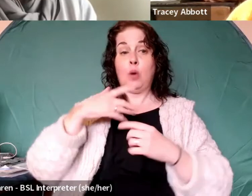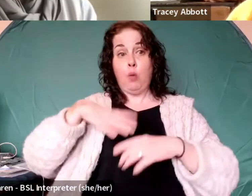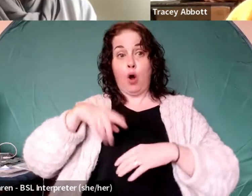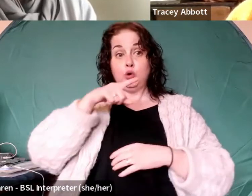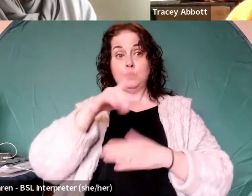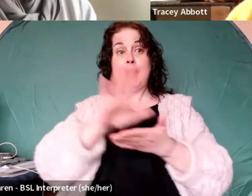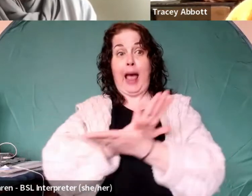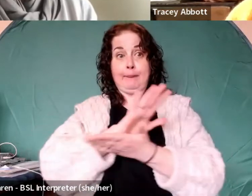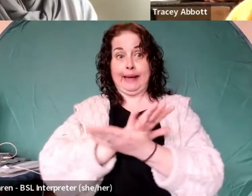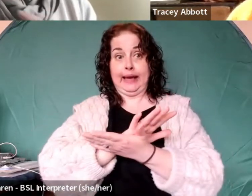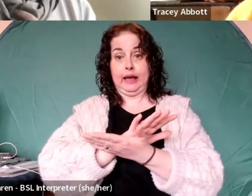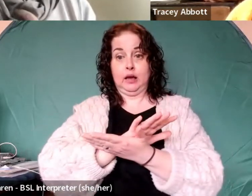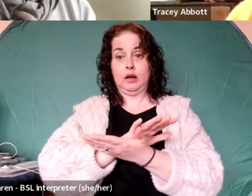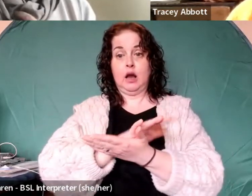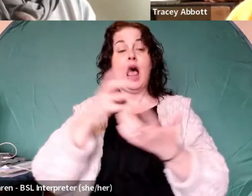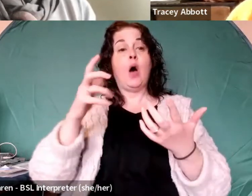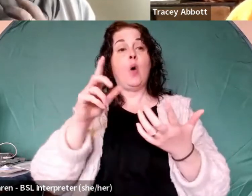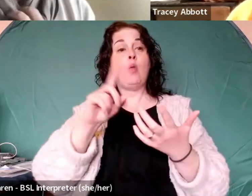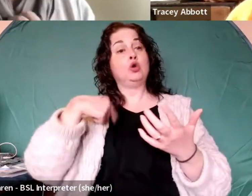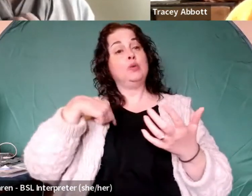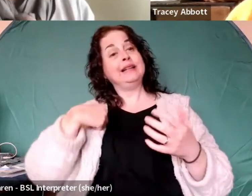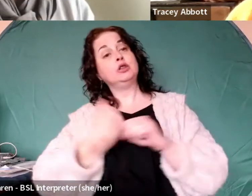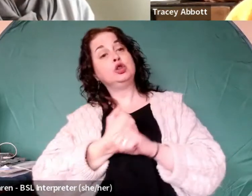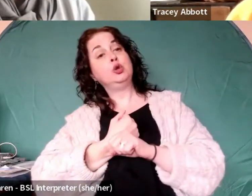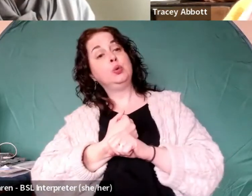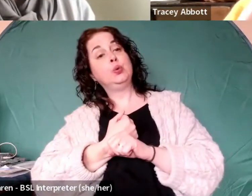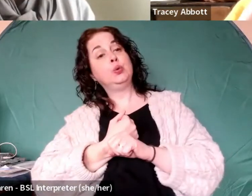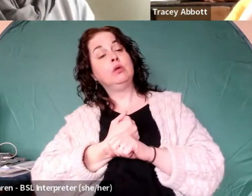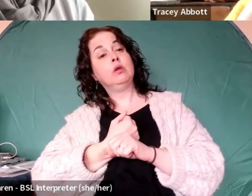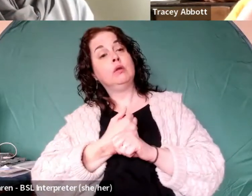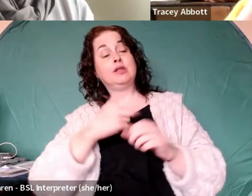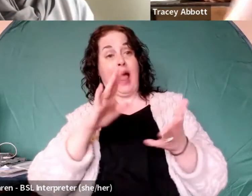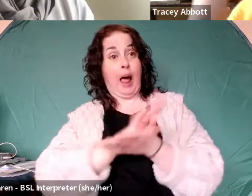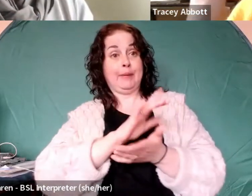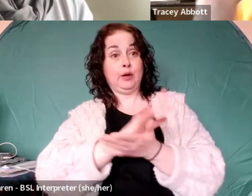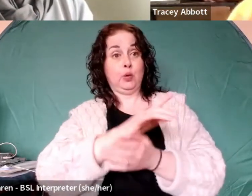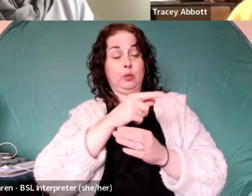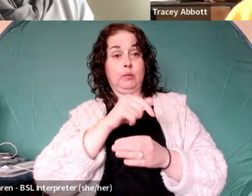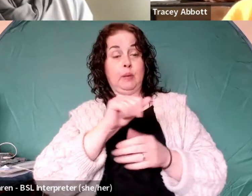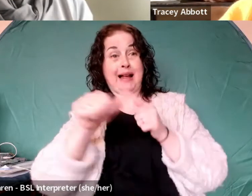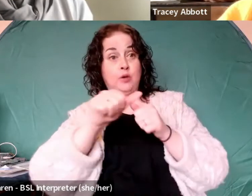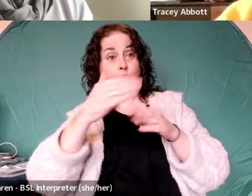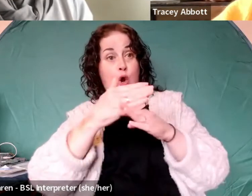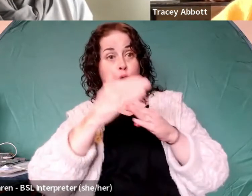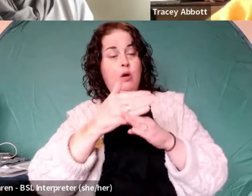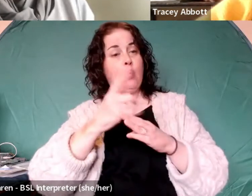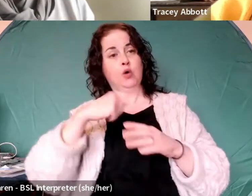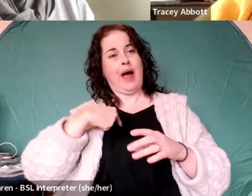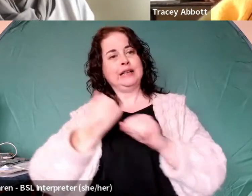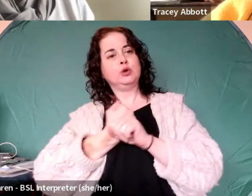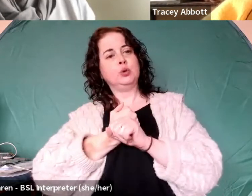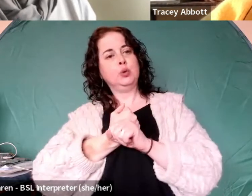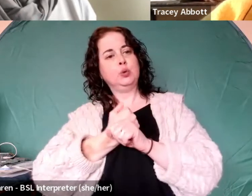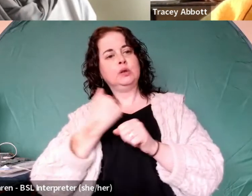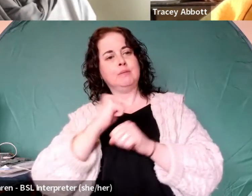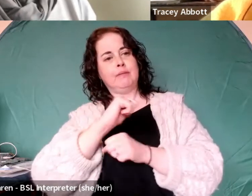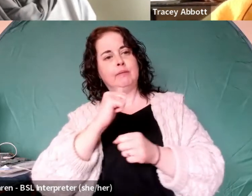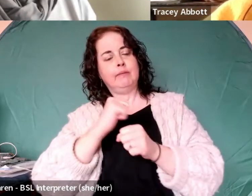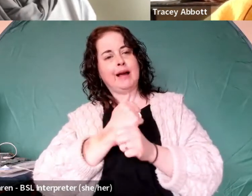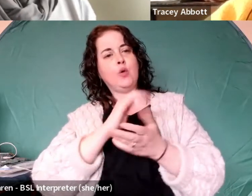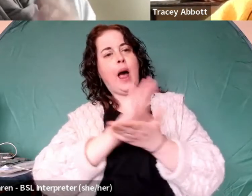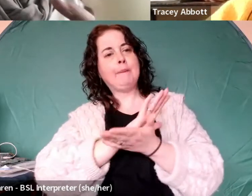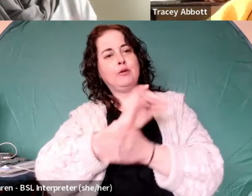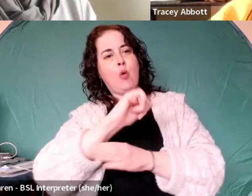be happy here. You know, selfishly, because the happier you are, the more productive you're going to be. But what do we need to do to make that happen? And I